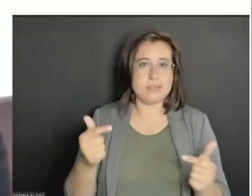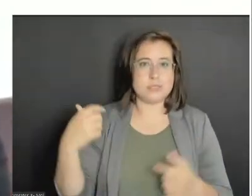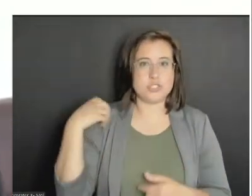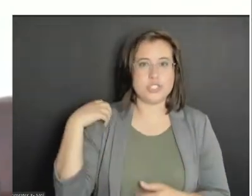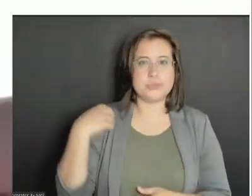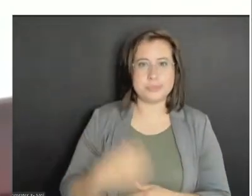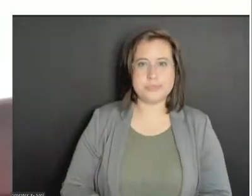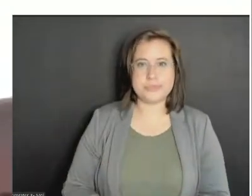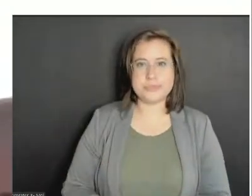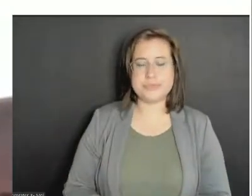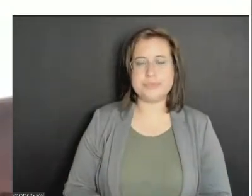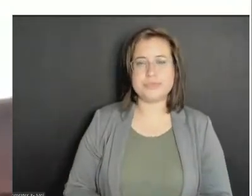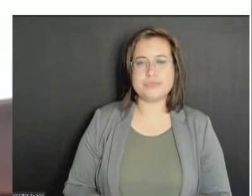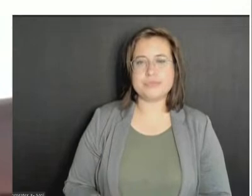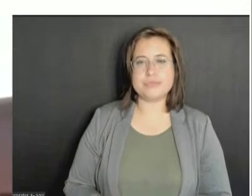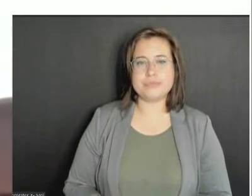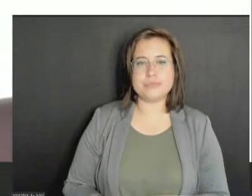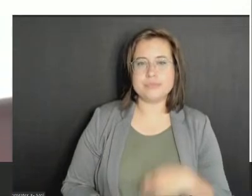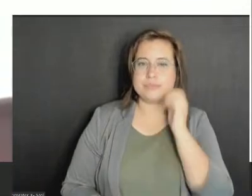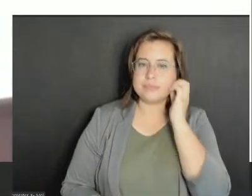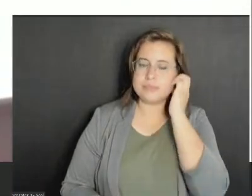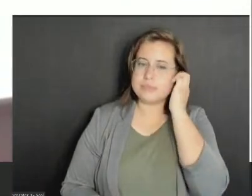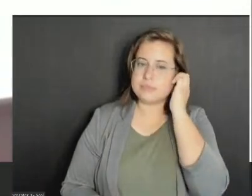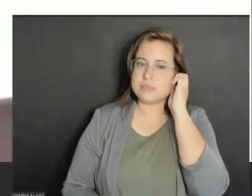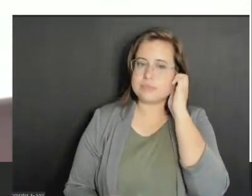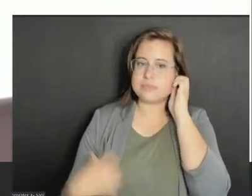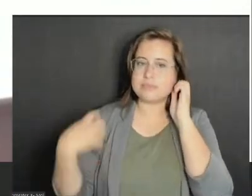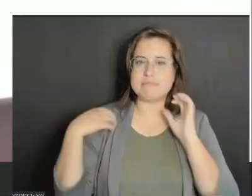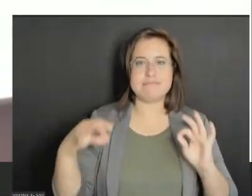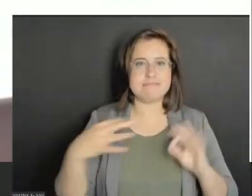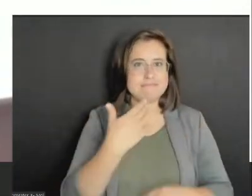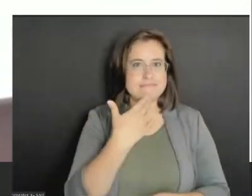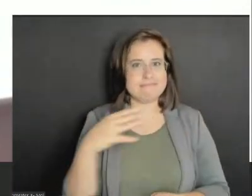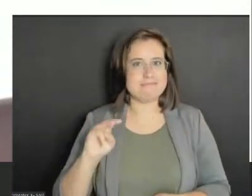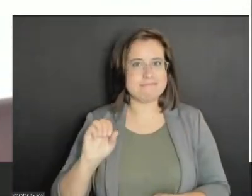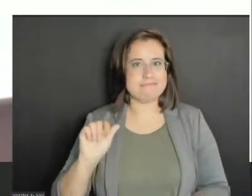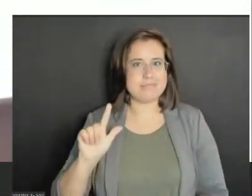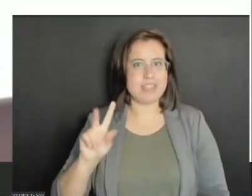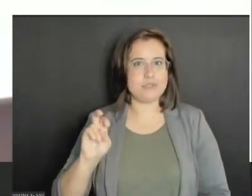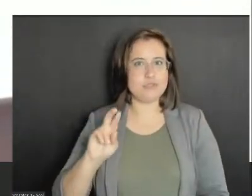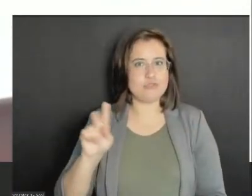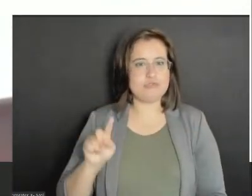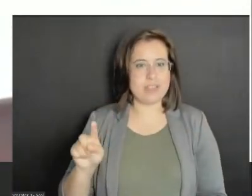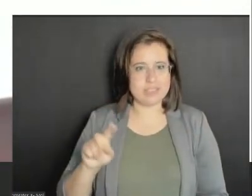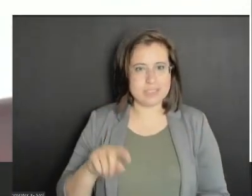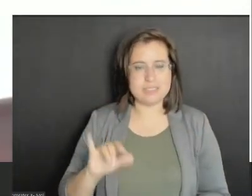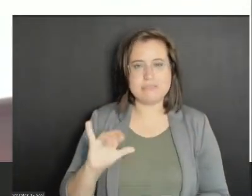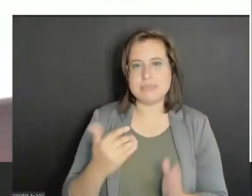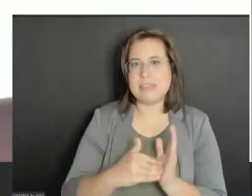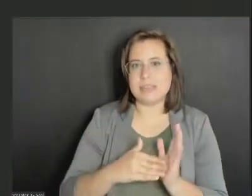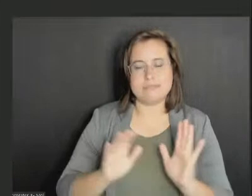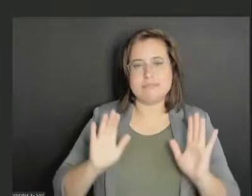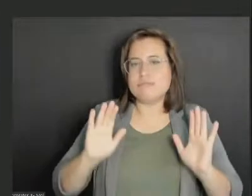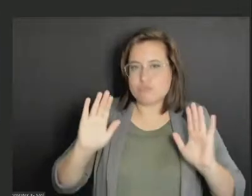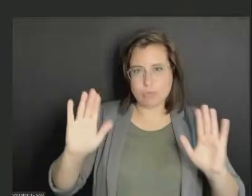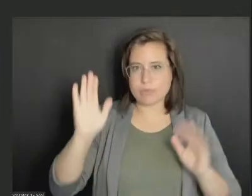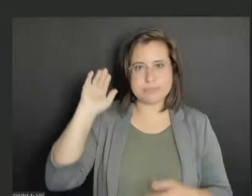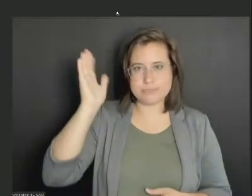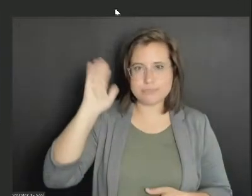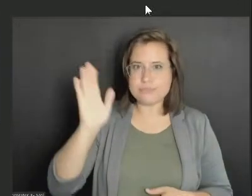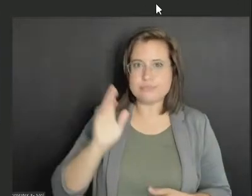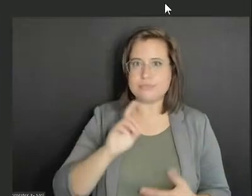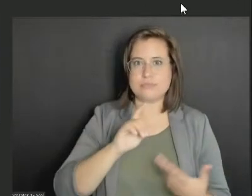for discussion. Thank you so much, Ms. Alvarez. And again, a tremendous presentation, reflects so